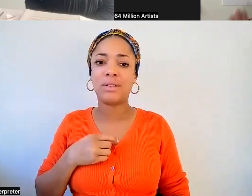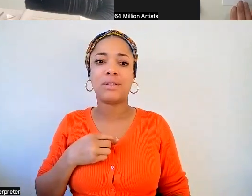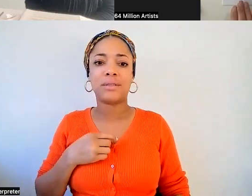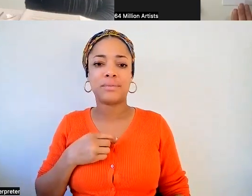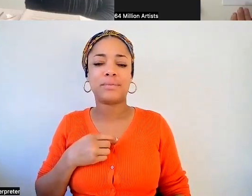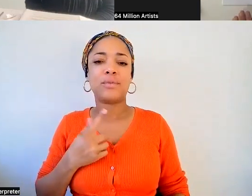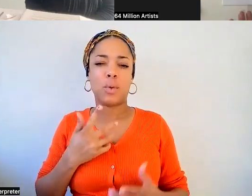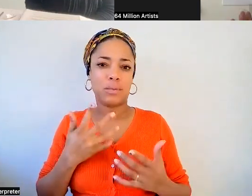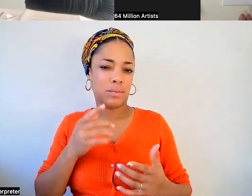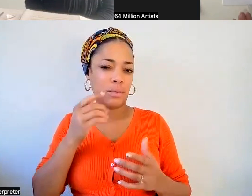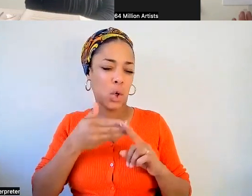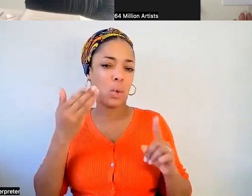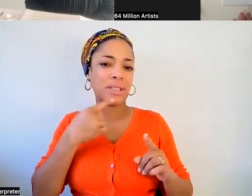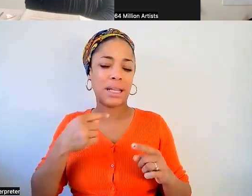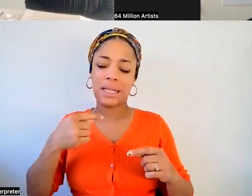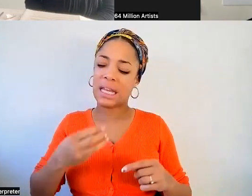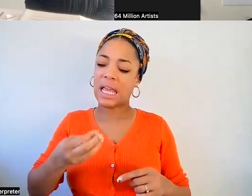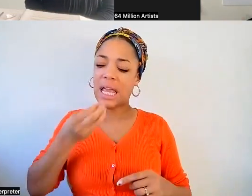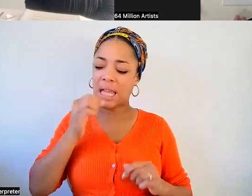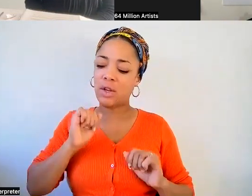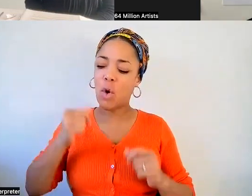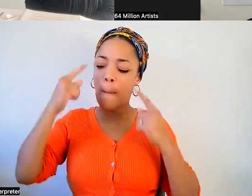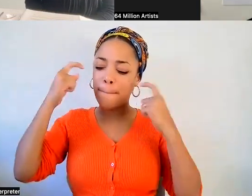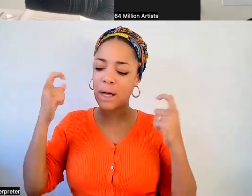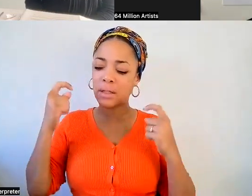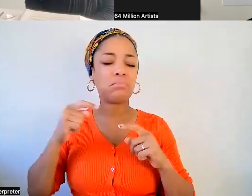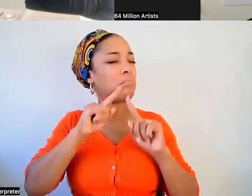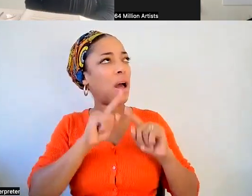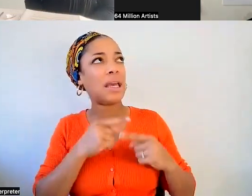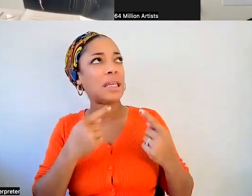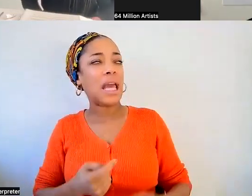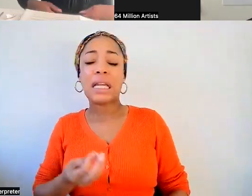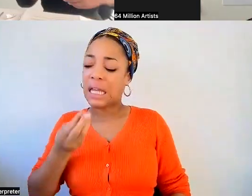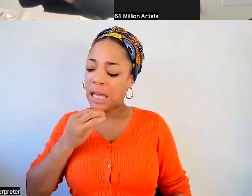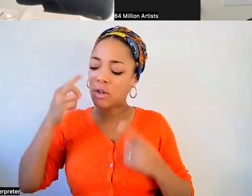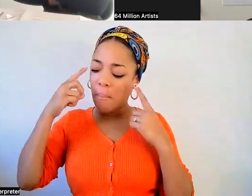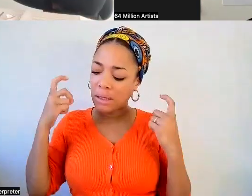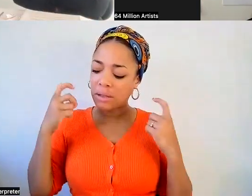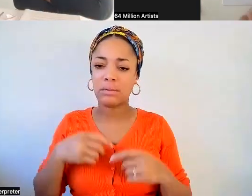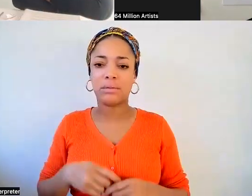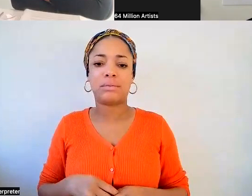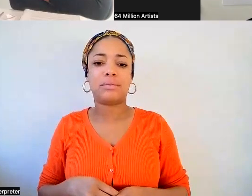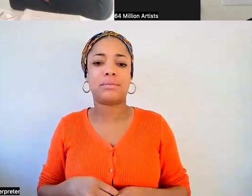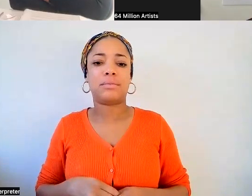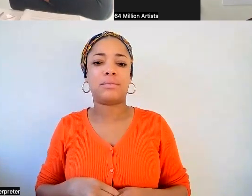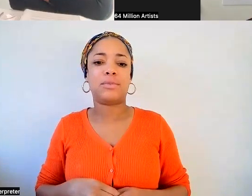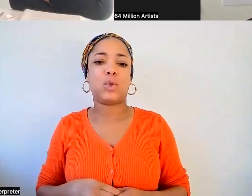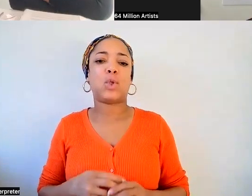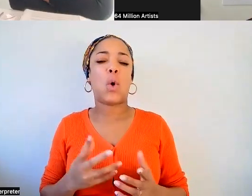your mutton. And I'm going, no, I can't eat the mutton. Eat your mutton. No, I'll be sick. No, eat your mutton. I ate the